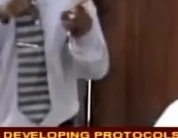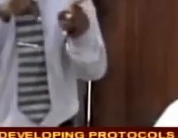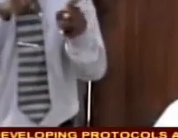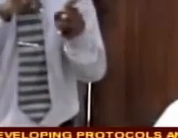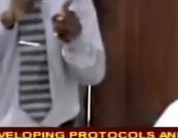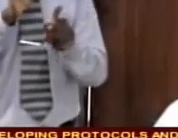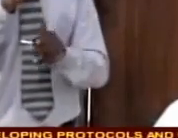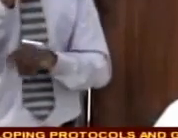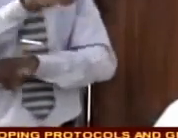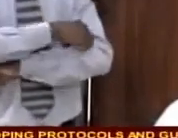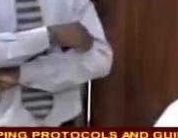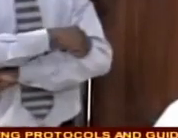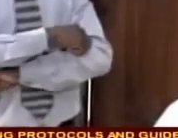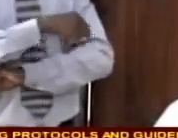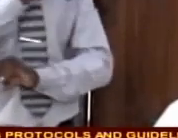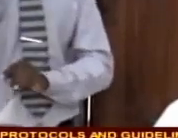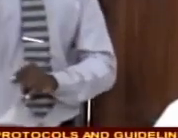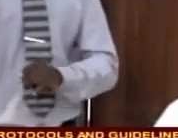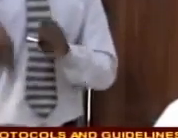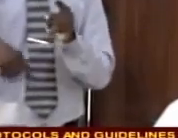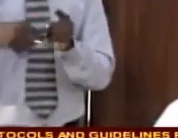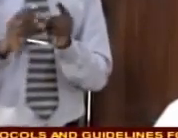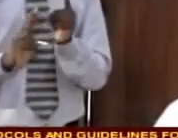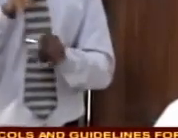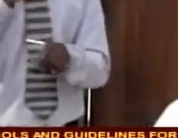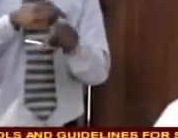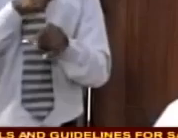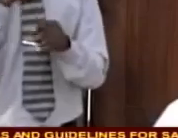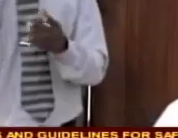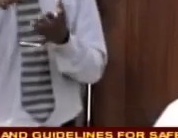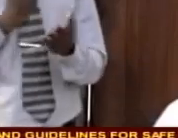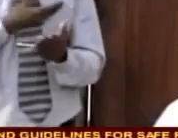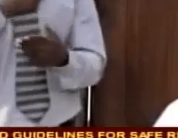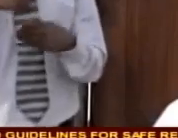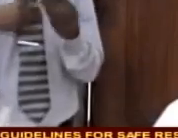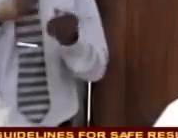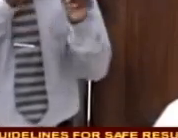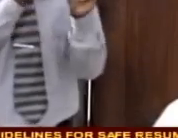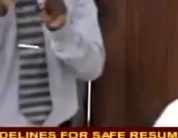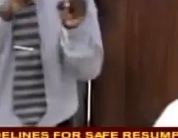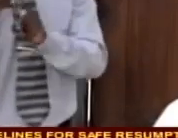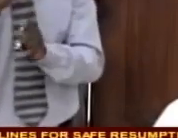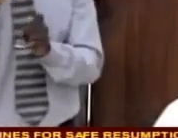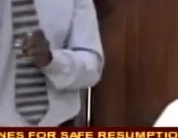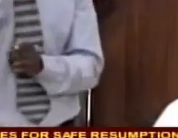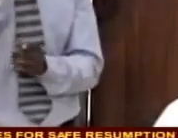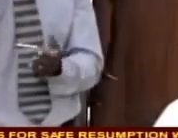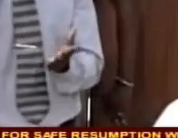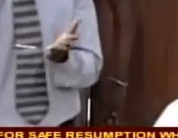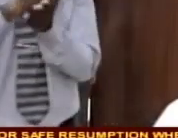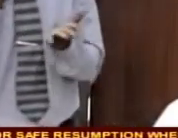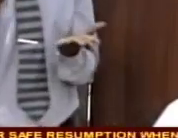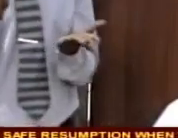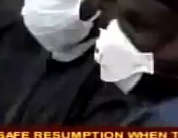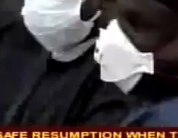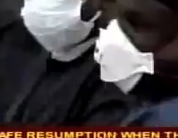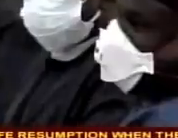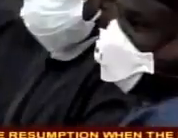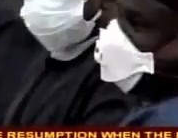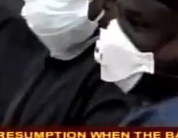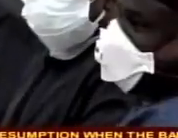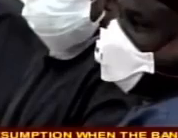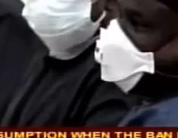And as at the last update you gave us, we test about 2,000. We carry out about 2,000 tests